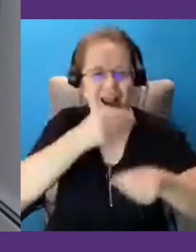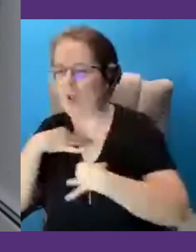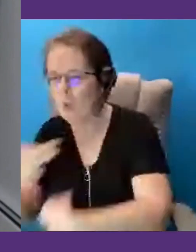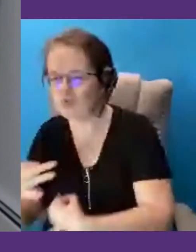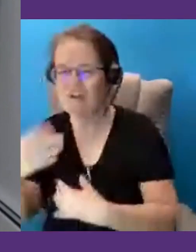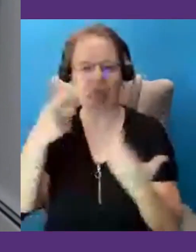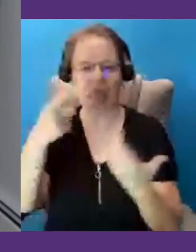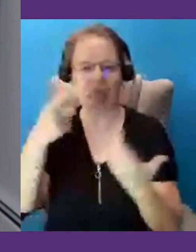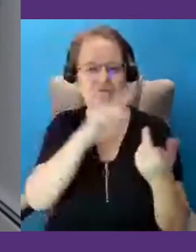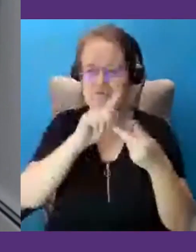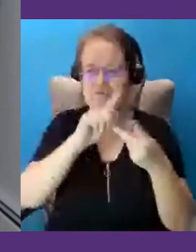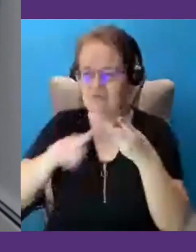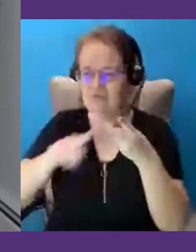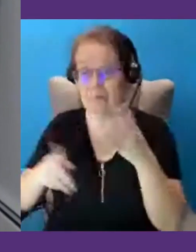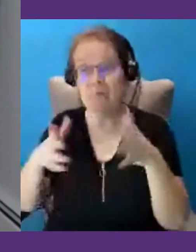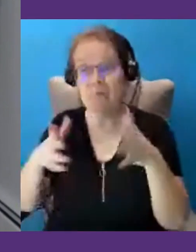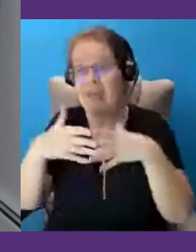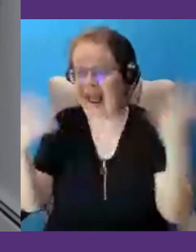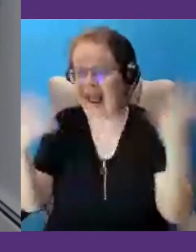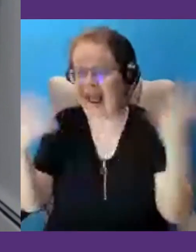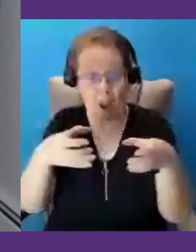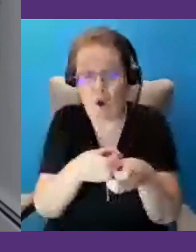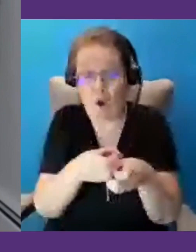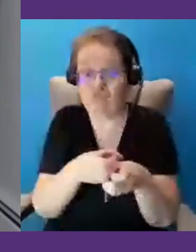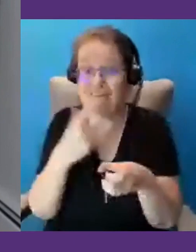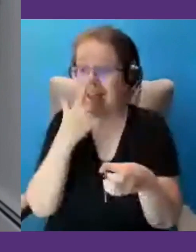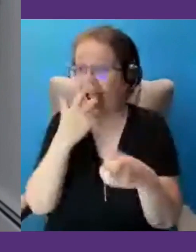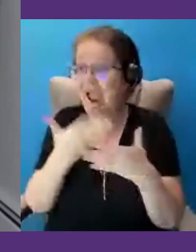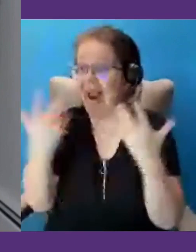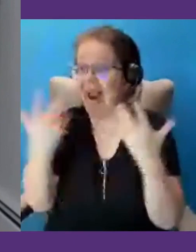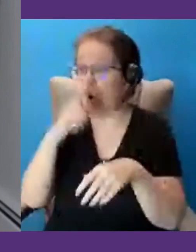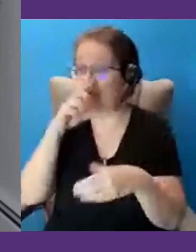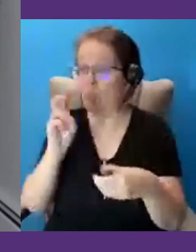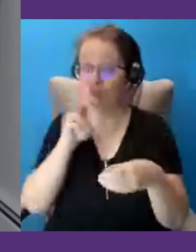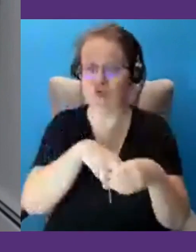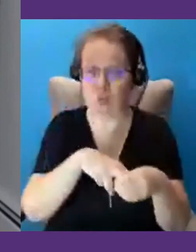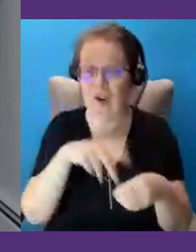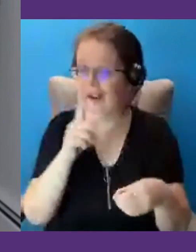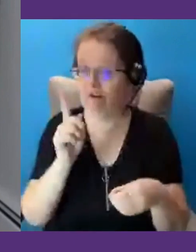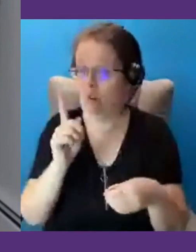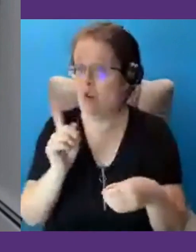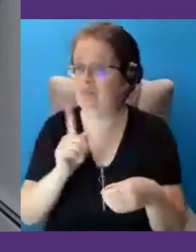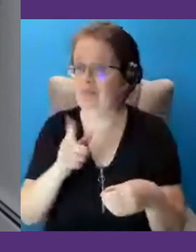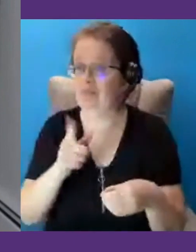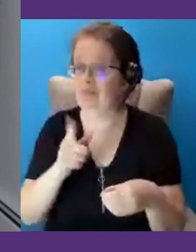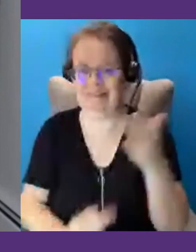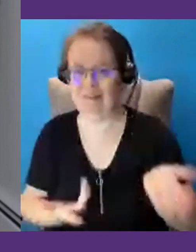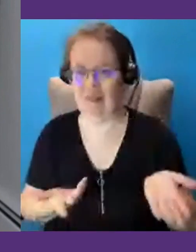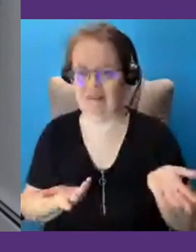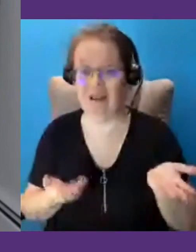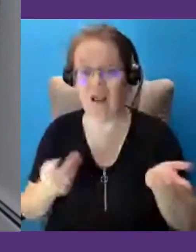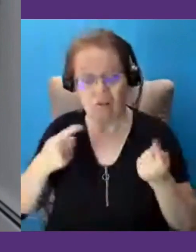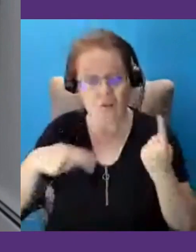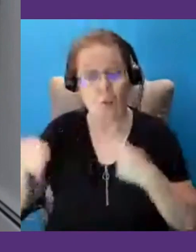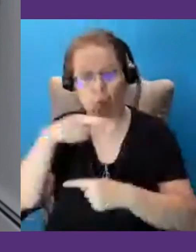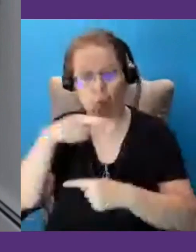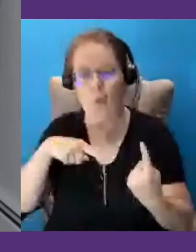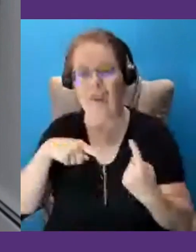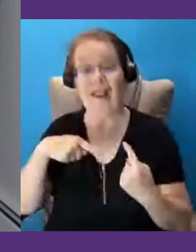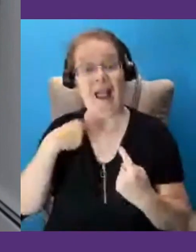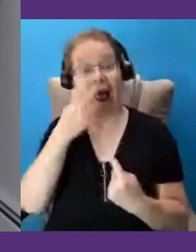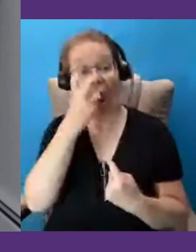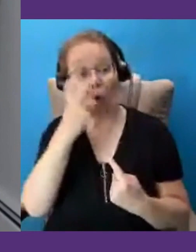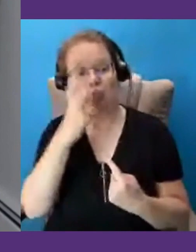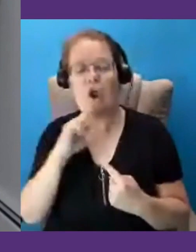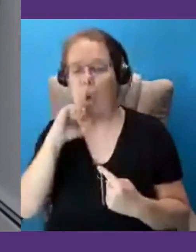minority group anyone can join at any time. And if we're lucky enough to age, we really all become part of this community in